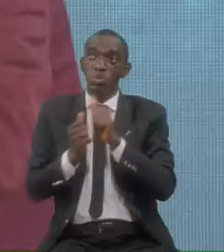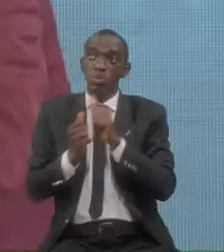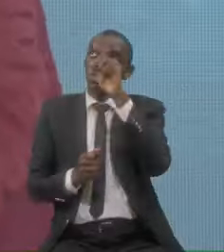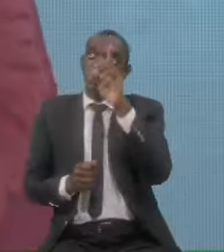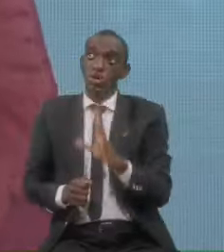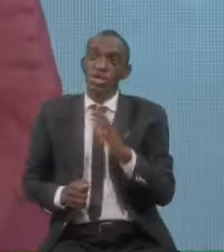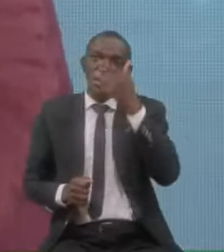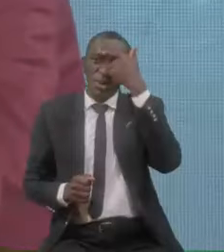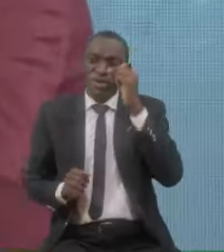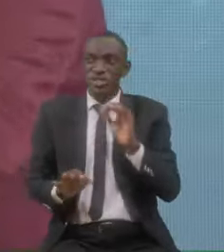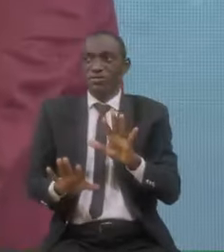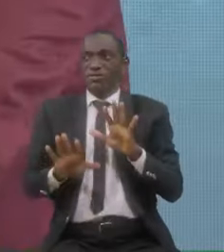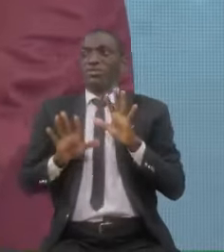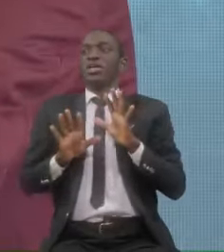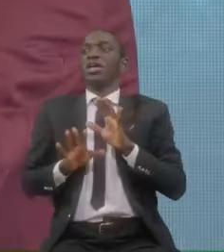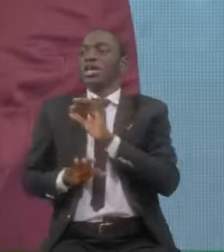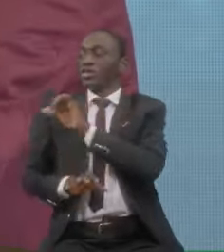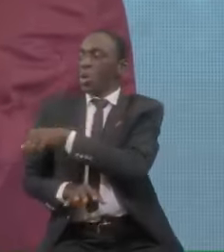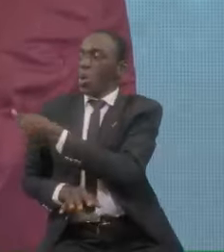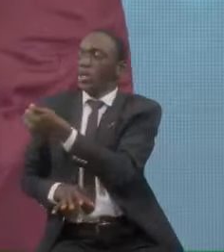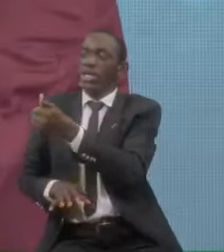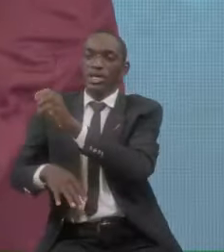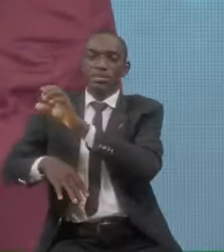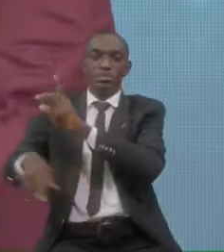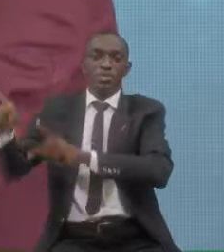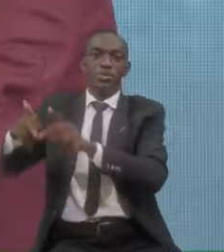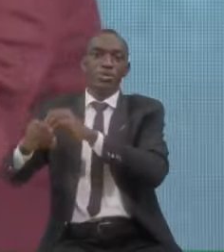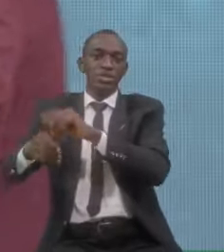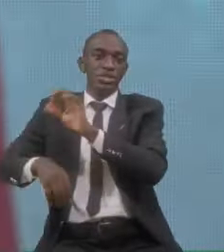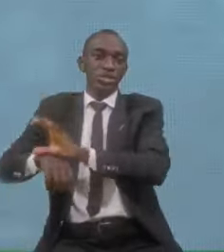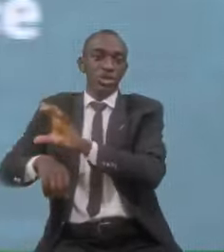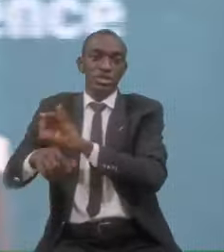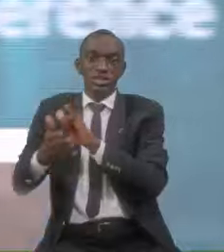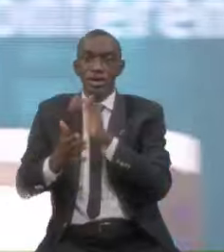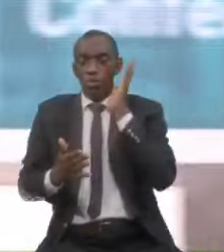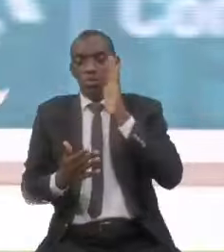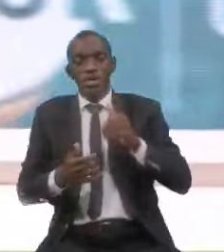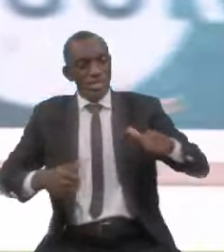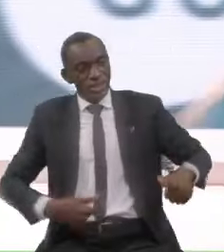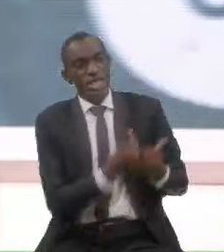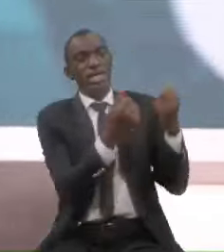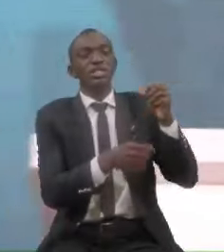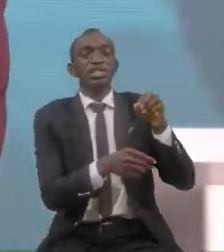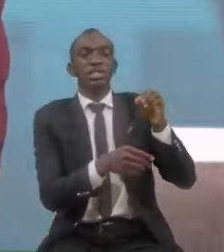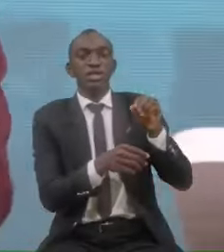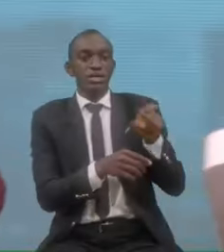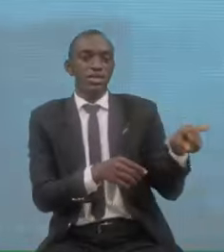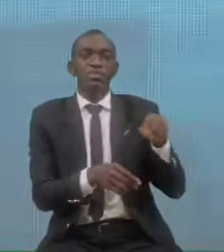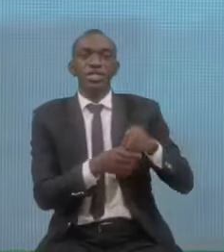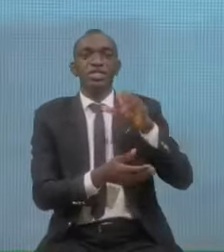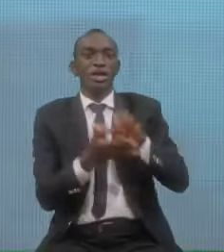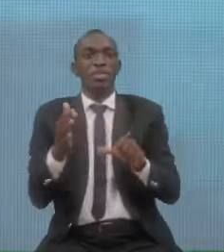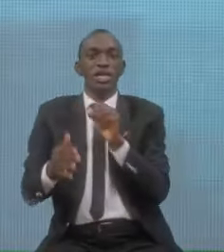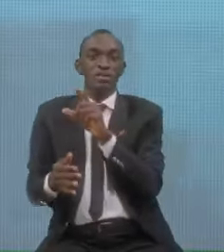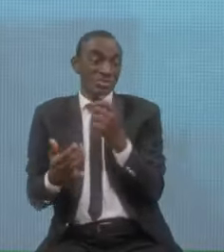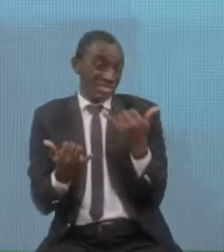fear of the other apostles which will confront him in chapter 11, now he was in the